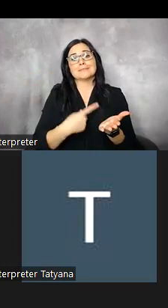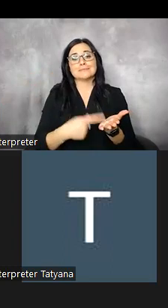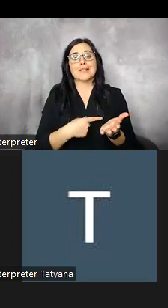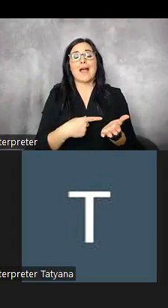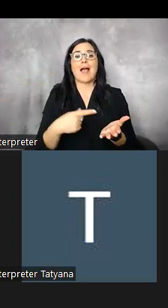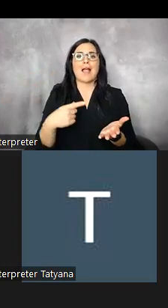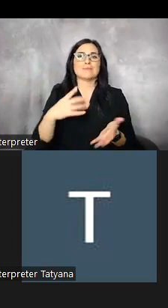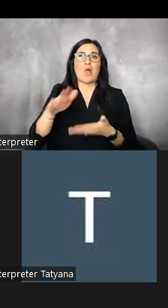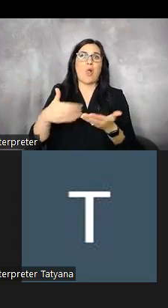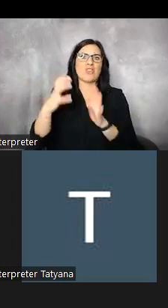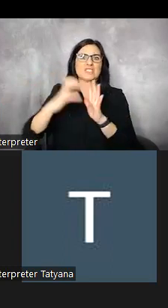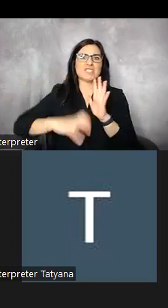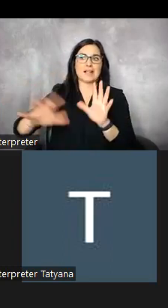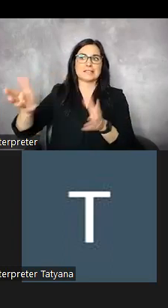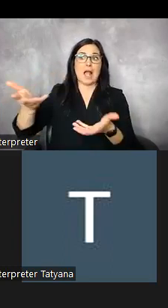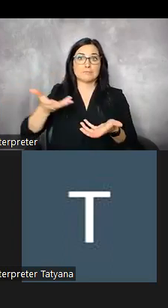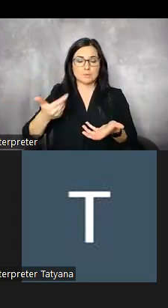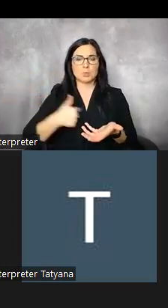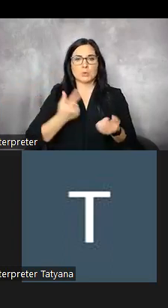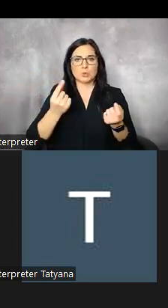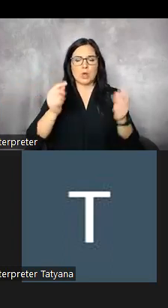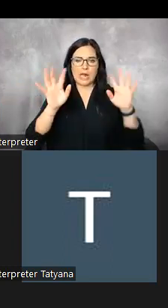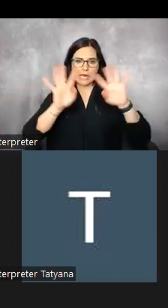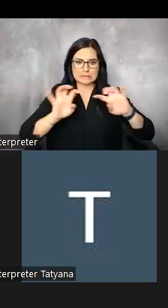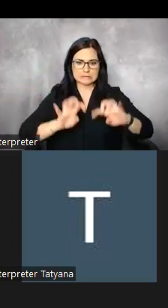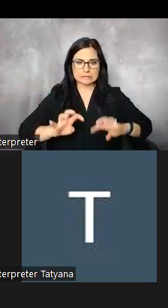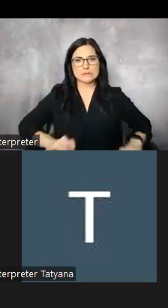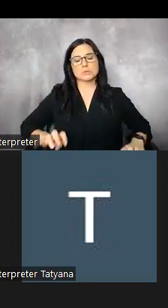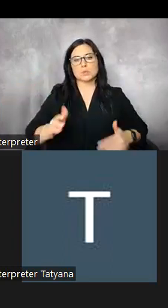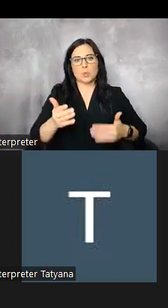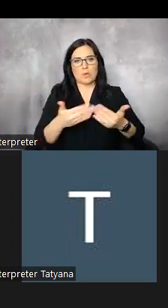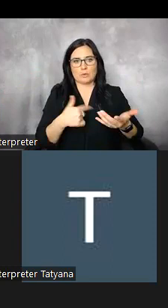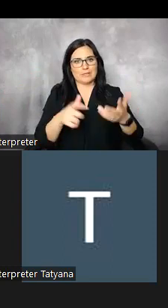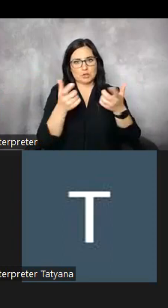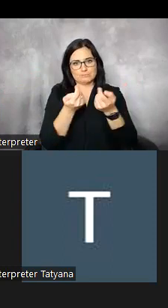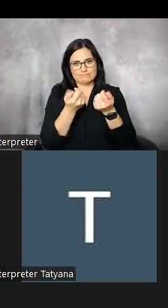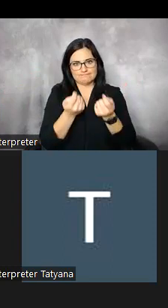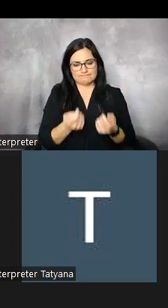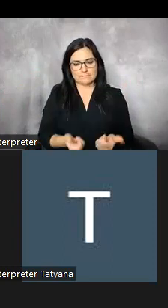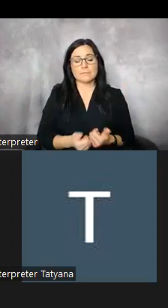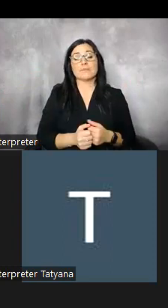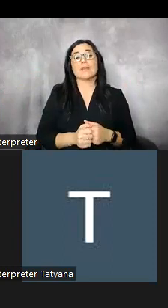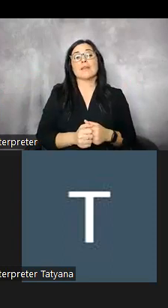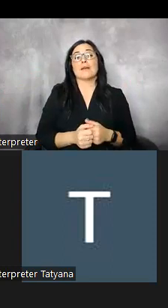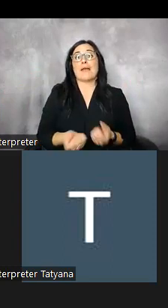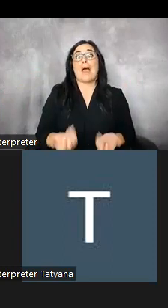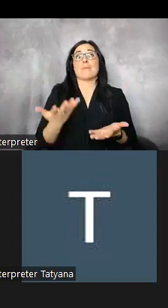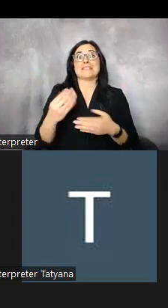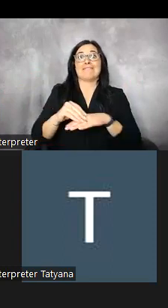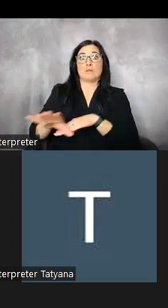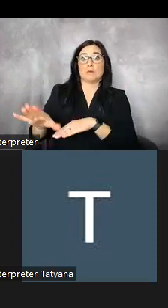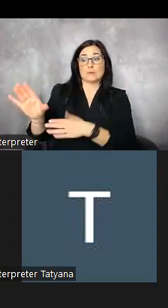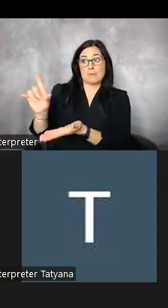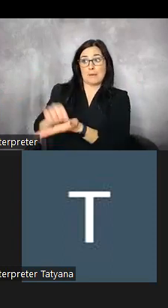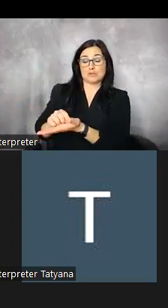of all that text, and then we can from there do whatever remediation we need to do. However, how much influence do I have with publishers? I don't